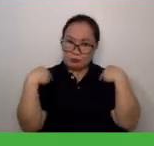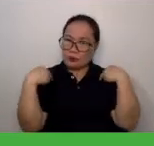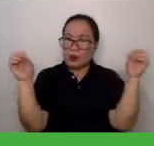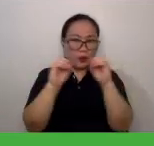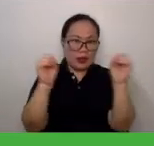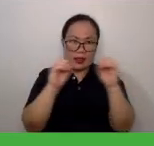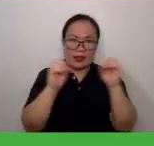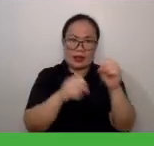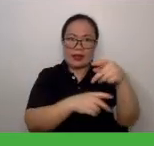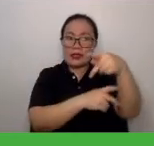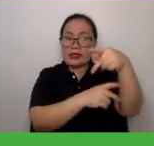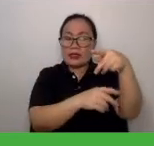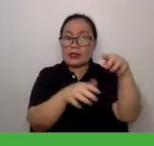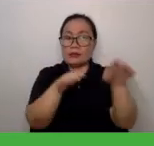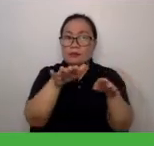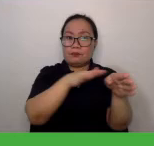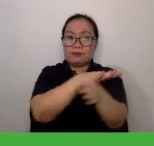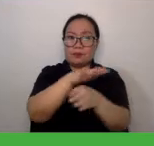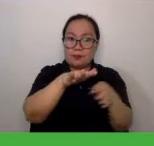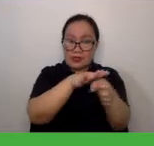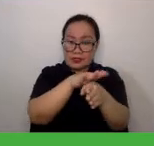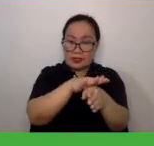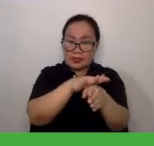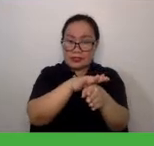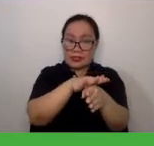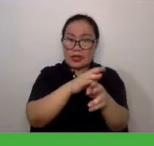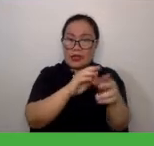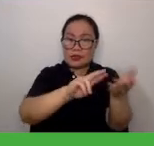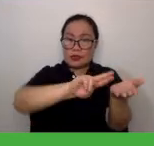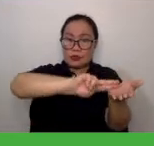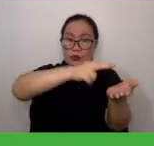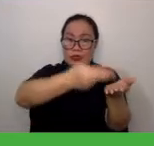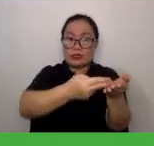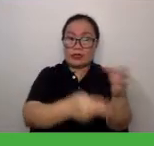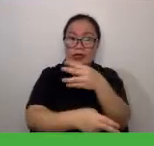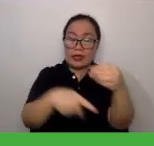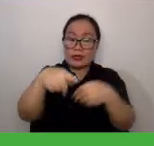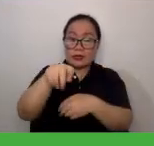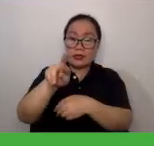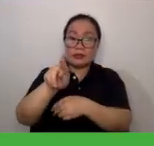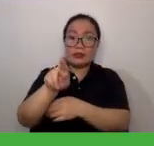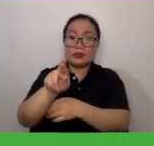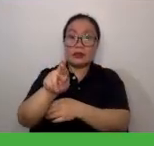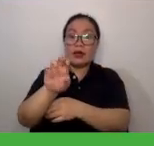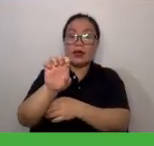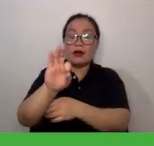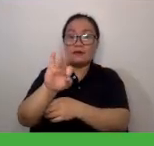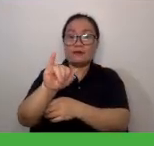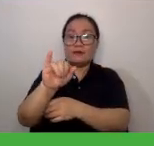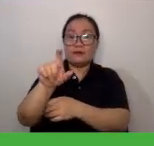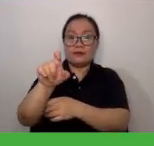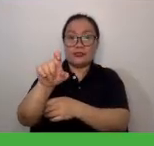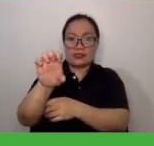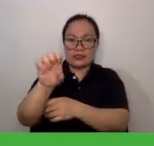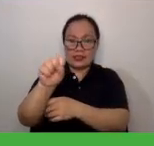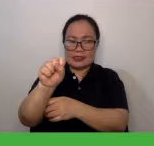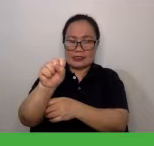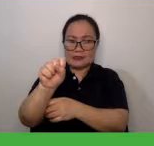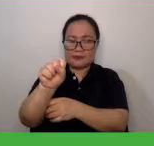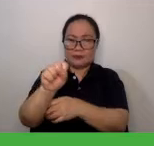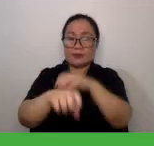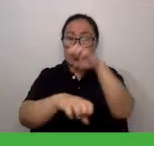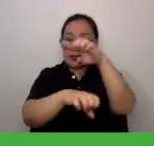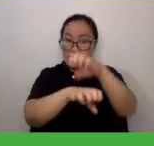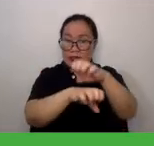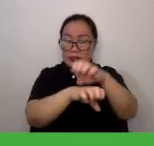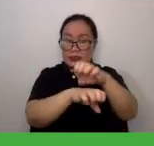are prefixes. Kaya mas madaling mag-convert ng metric system compared to English system. Because the